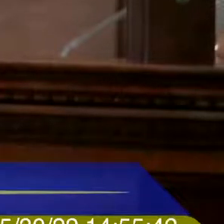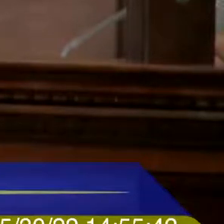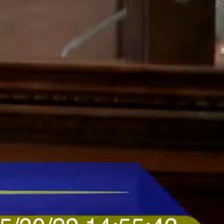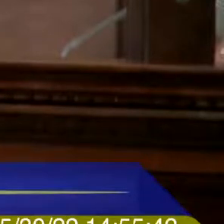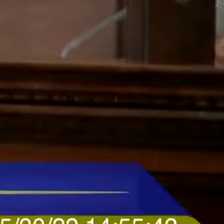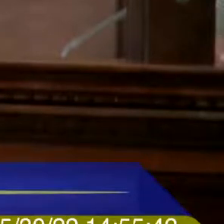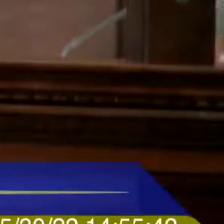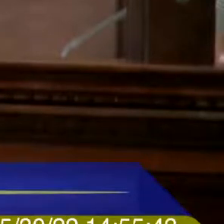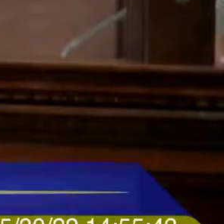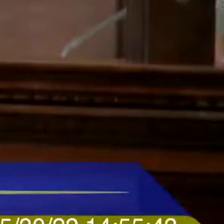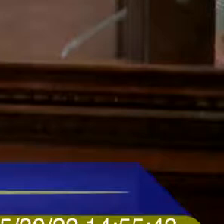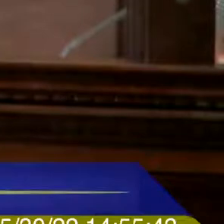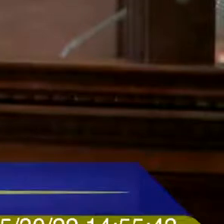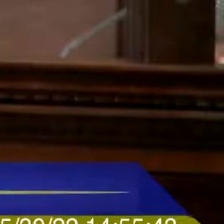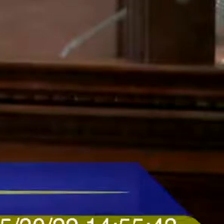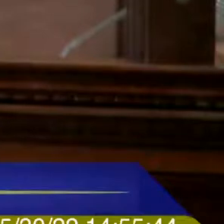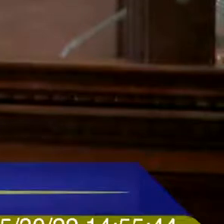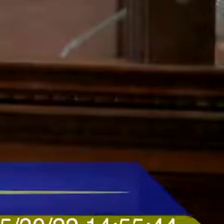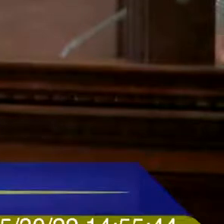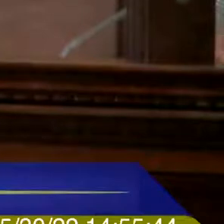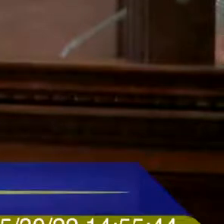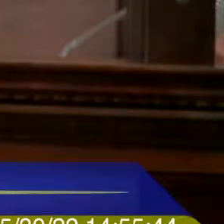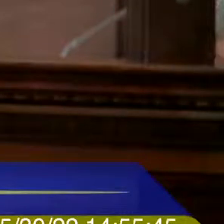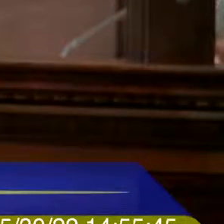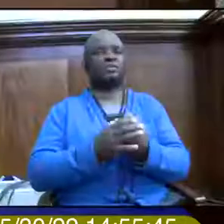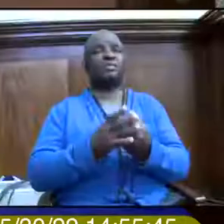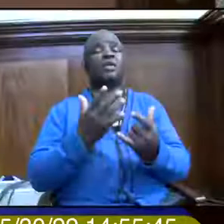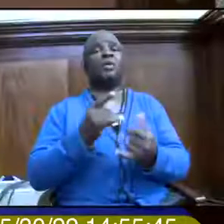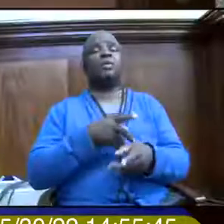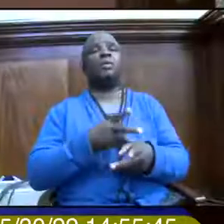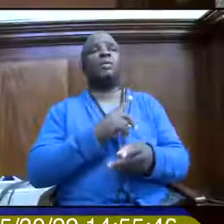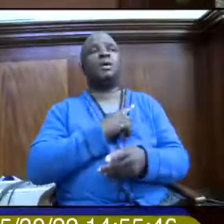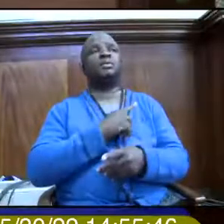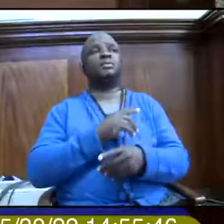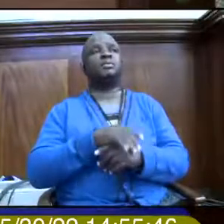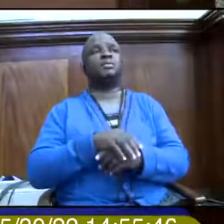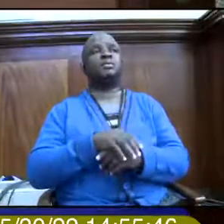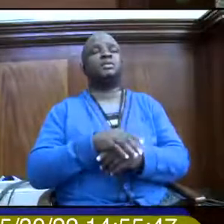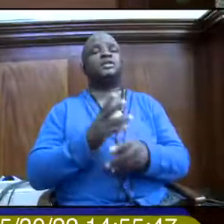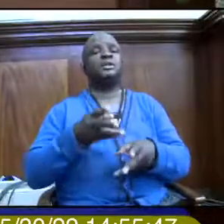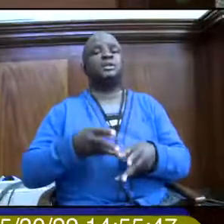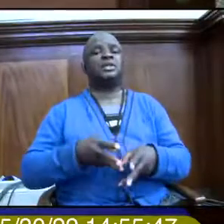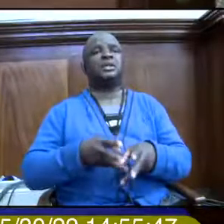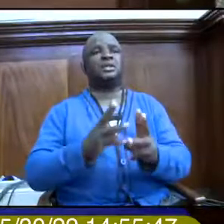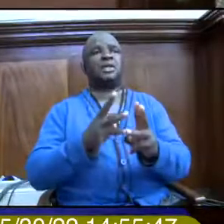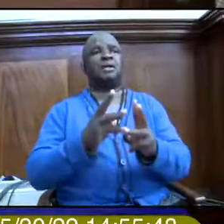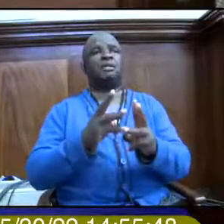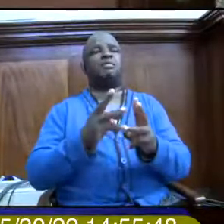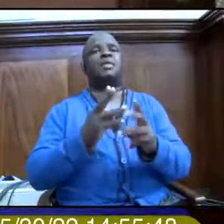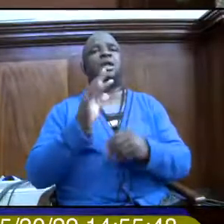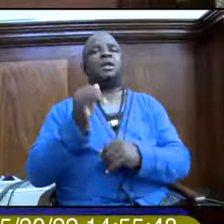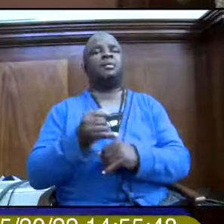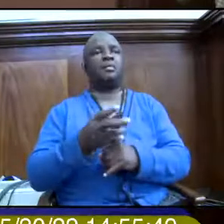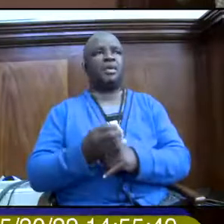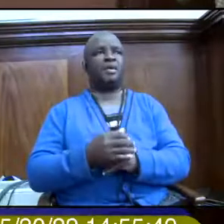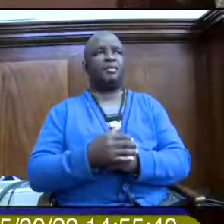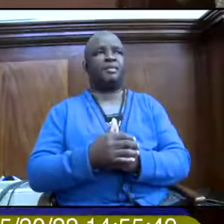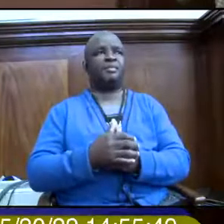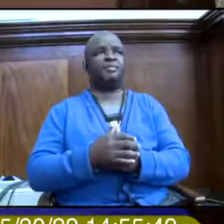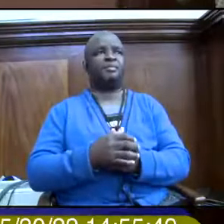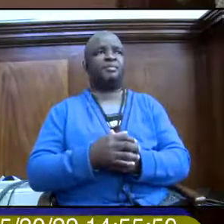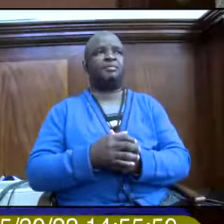company had to close down because the root infra infrastructure is just